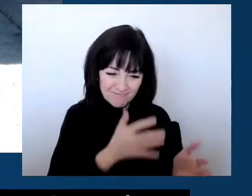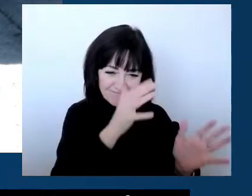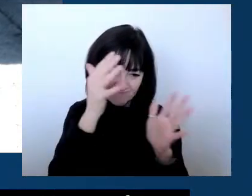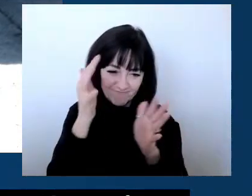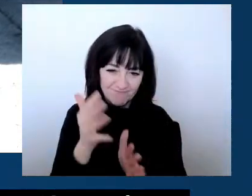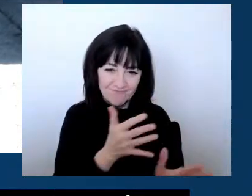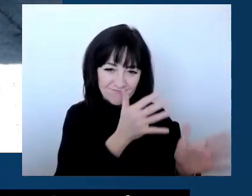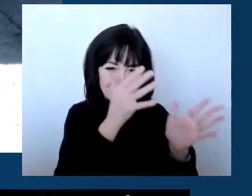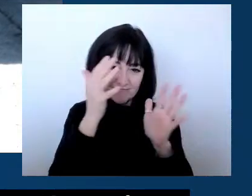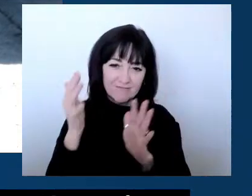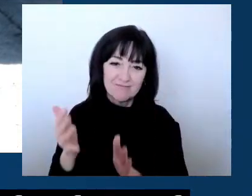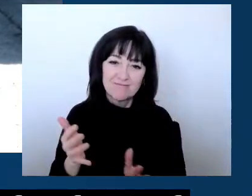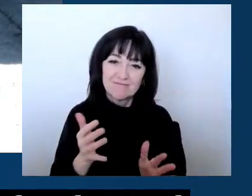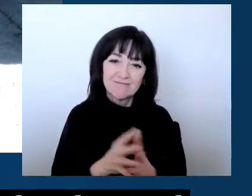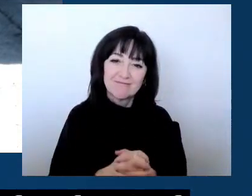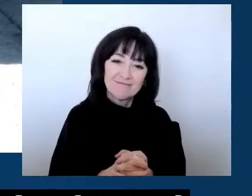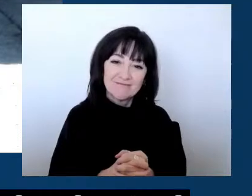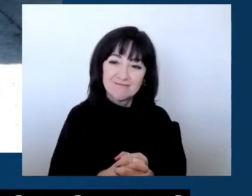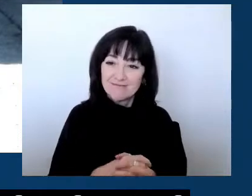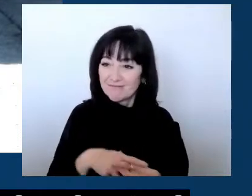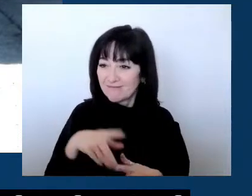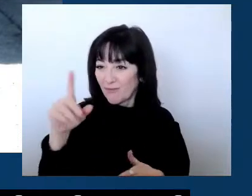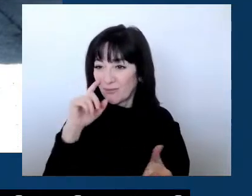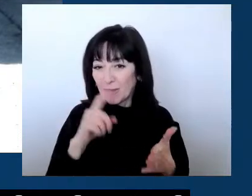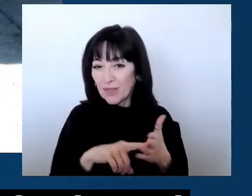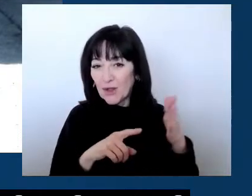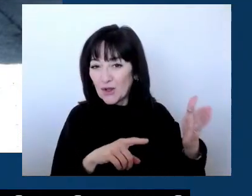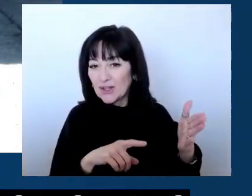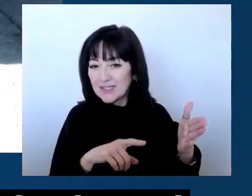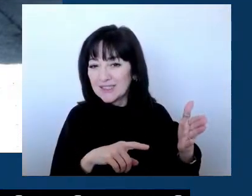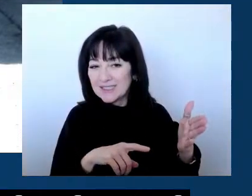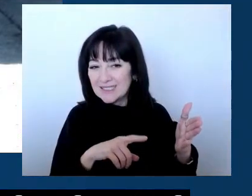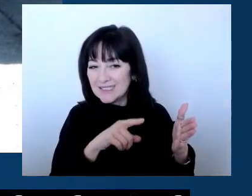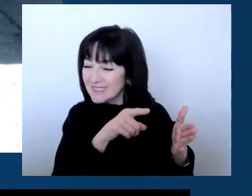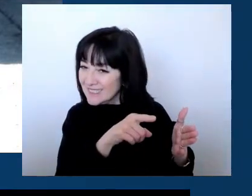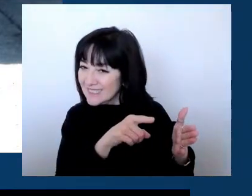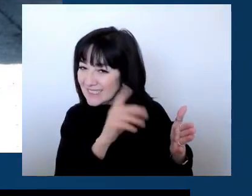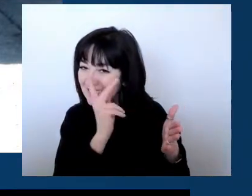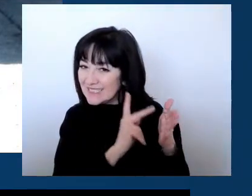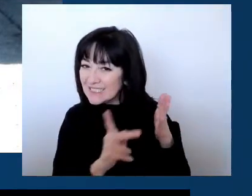If you haven't noticed, Secretary Majeski is a little bit excited today.